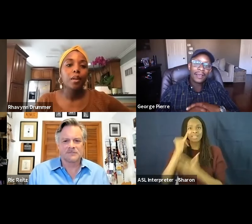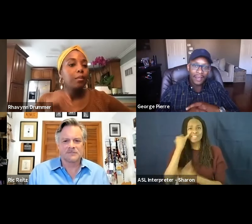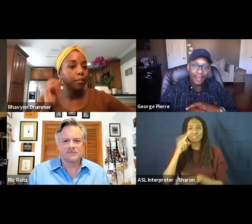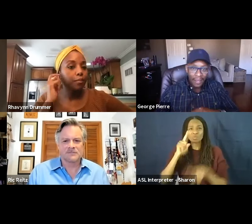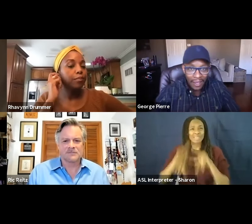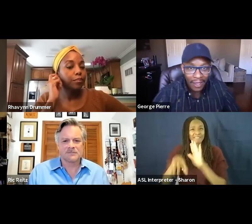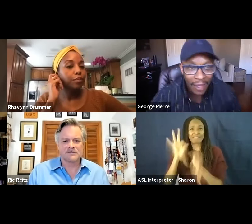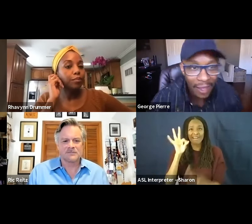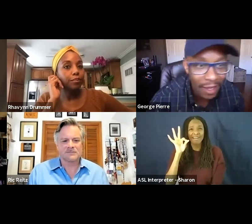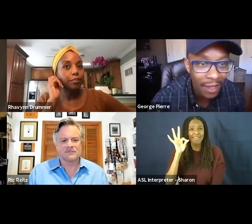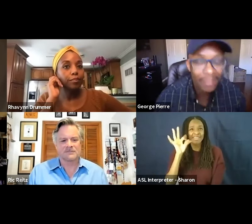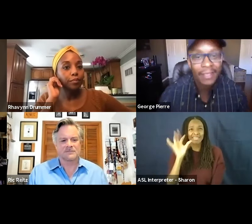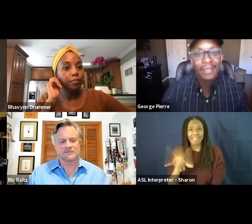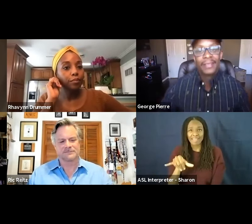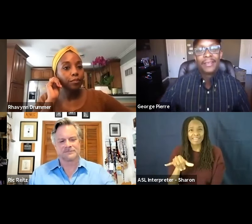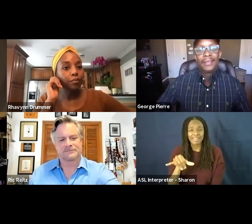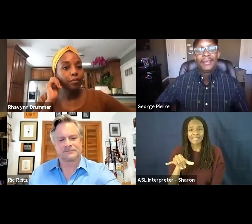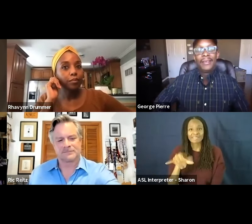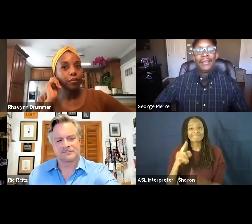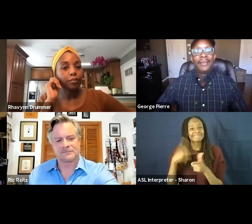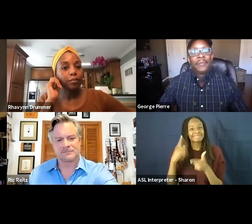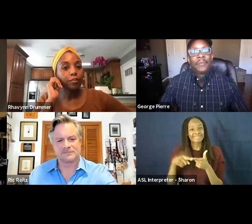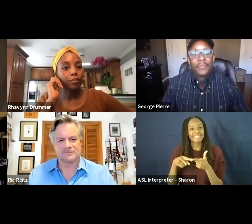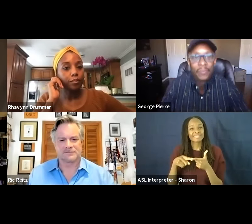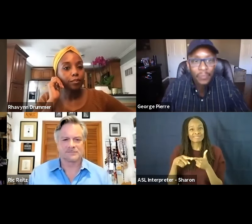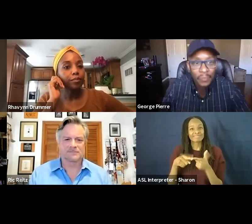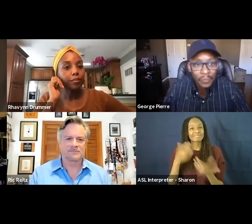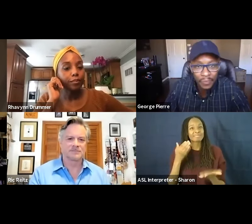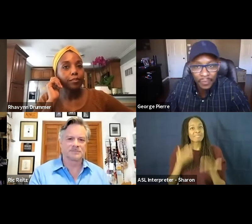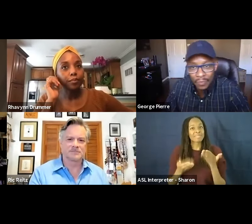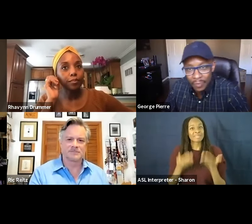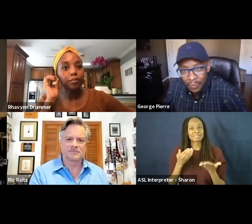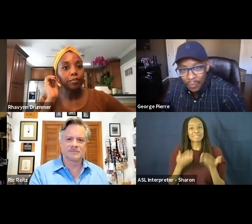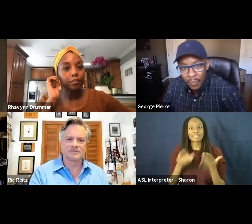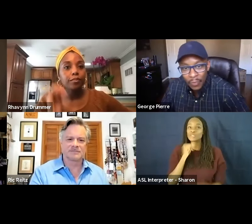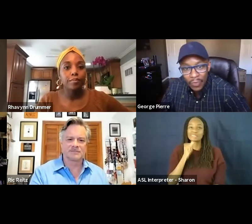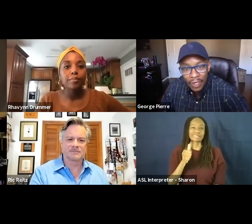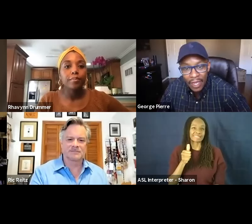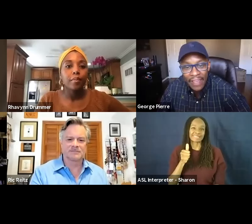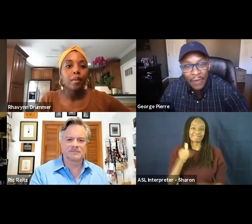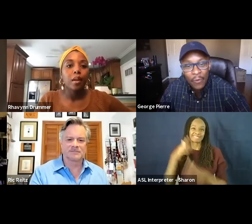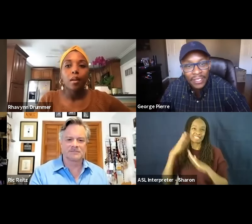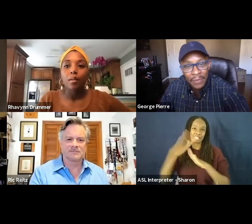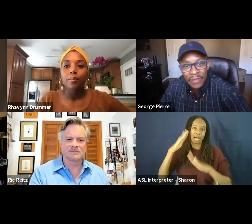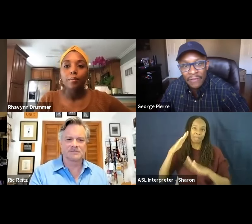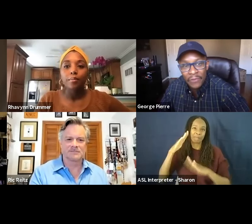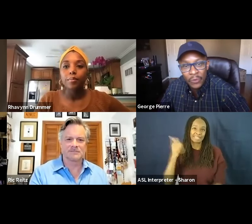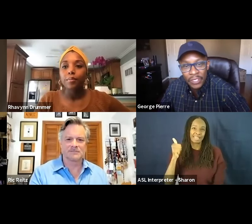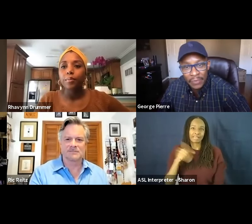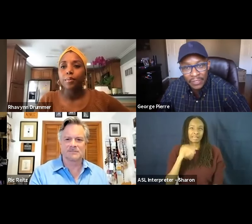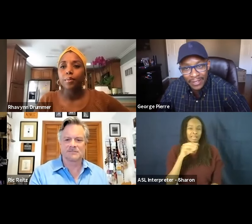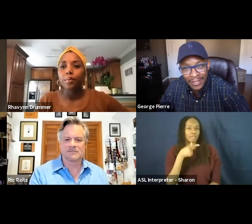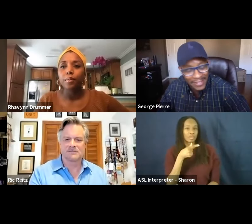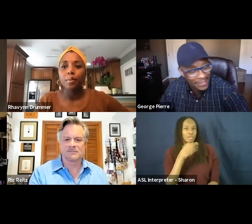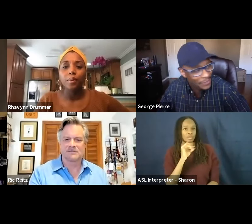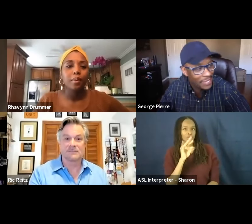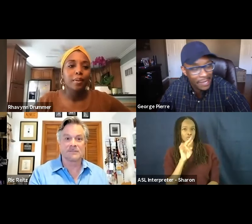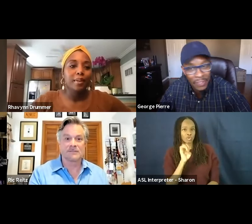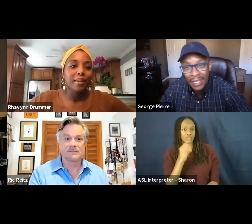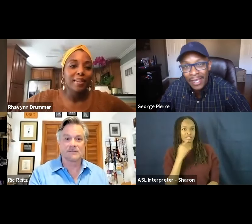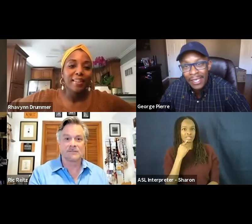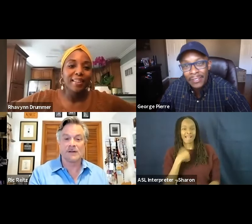that, then you're probably not, you know, in the top 10. I've had Rick send me a few tapes a